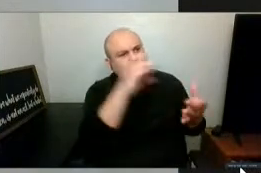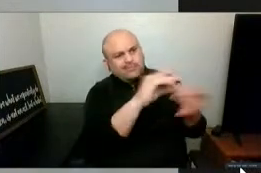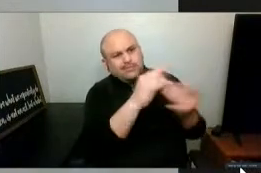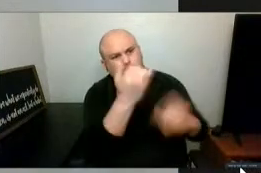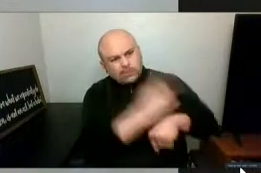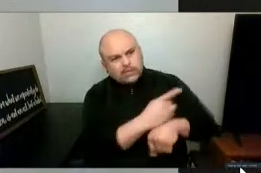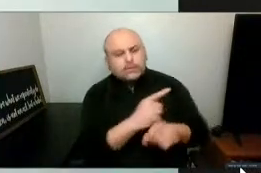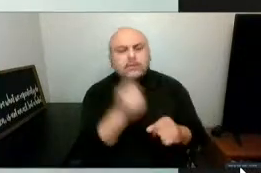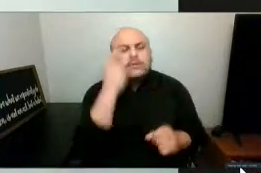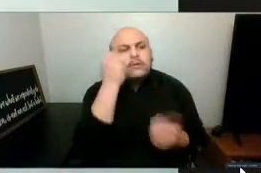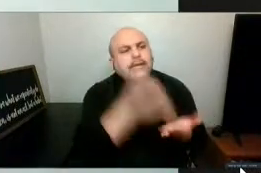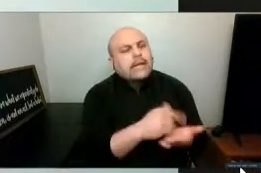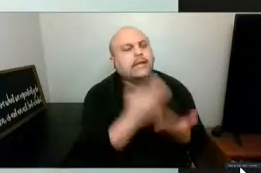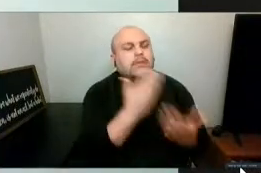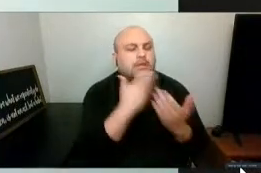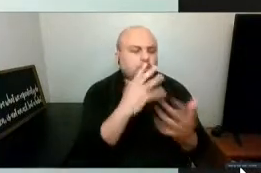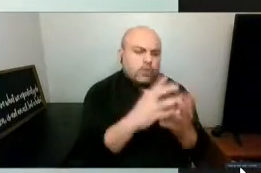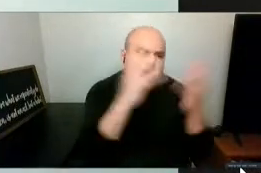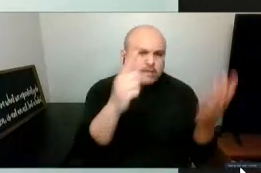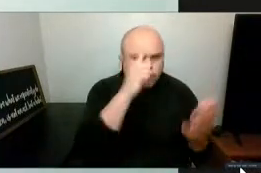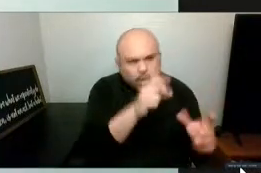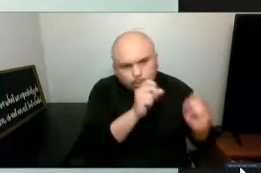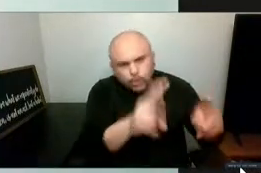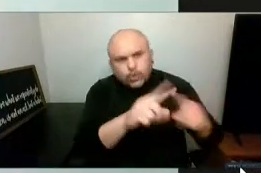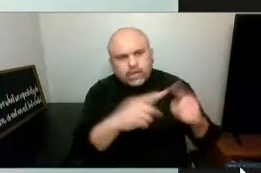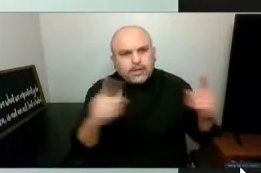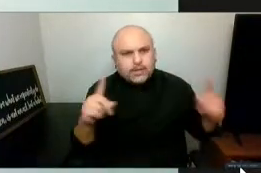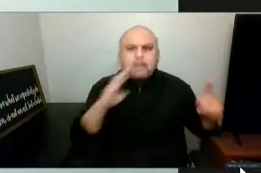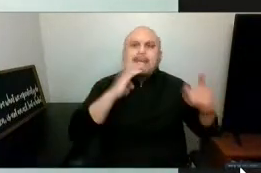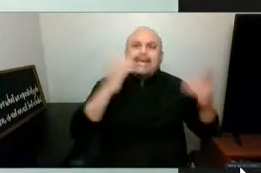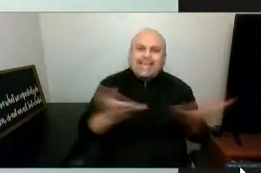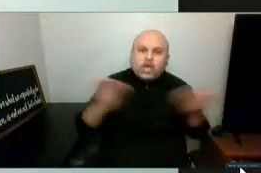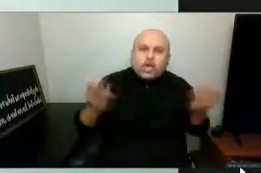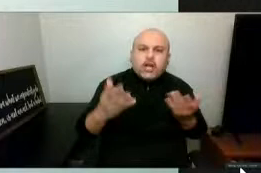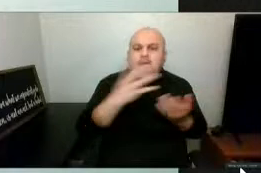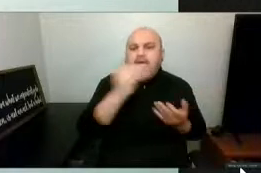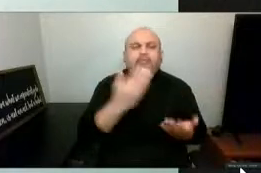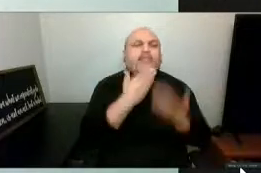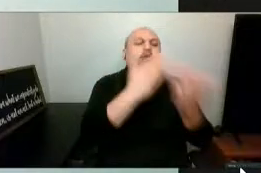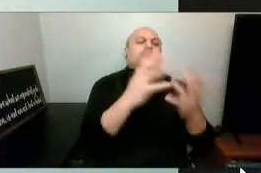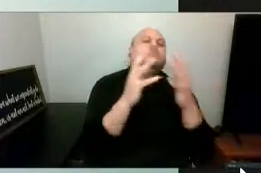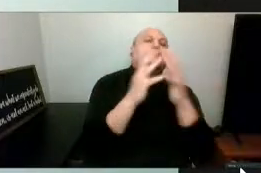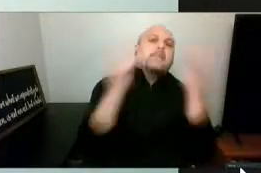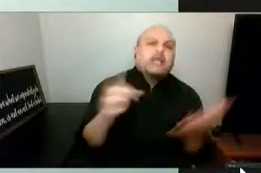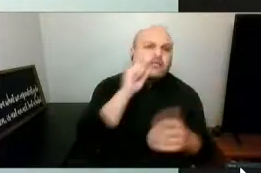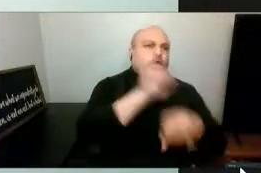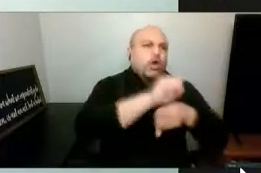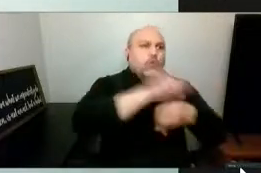you very much for the opportunity to be here, and thank you so much for the work you're doing.